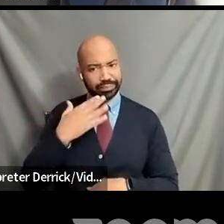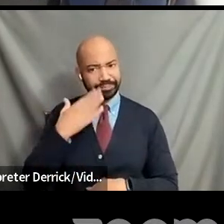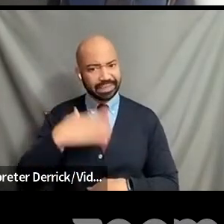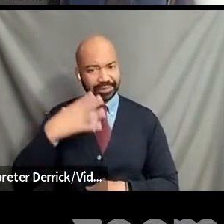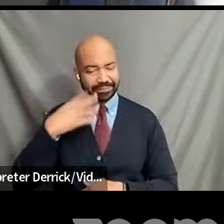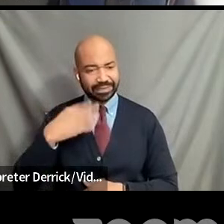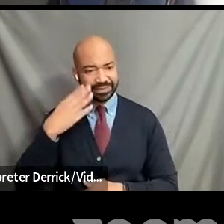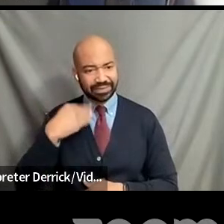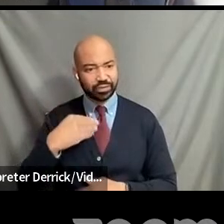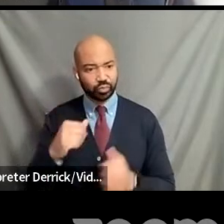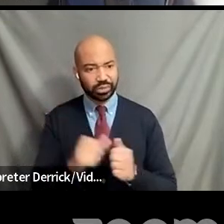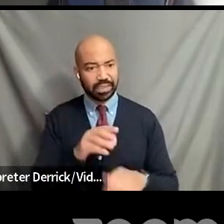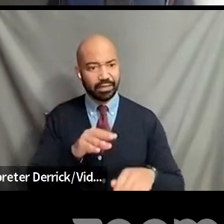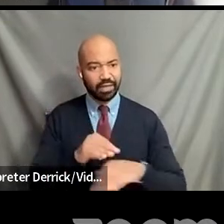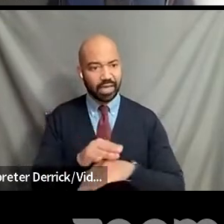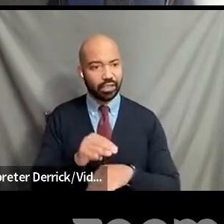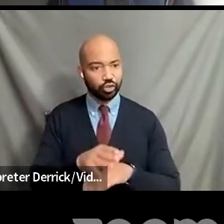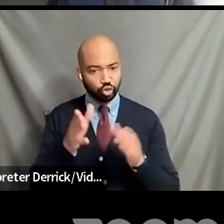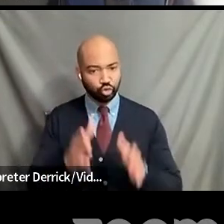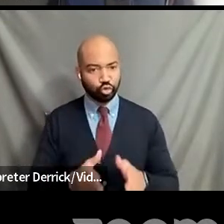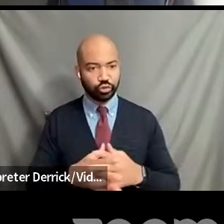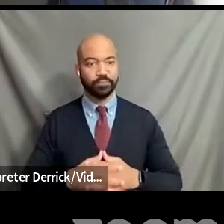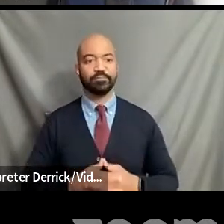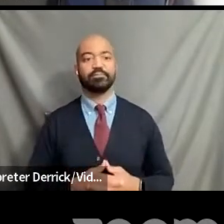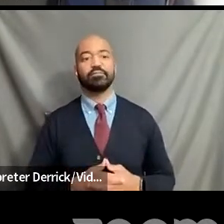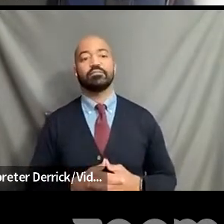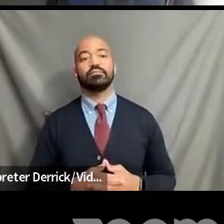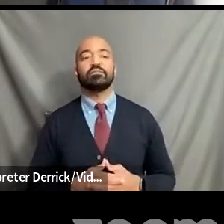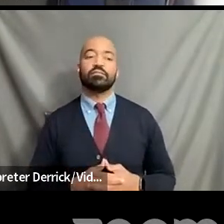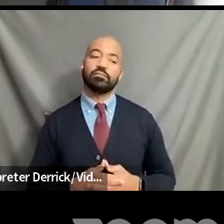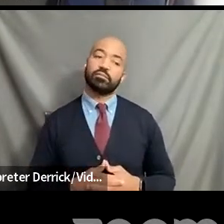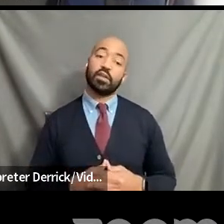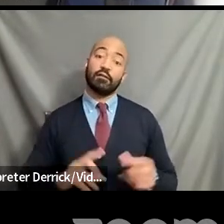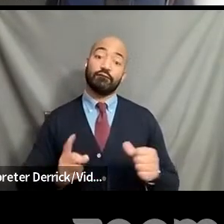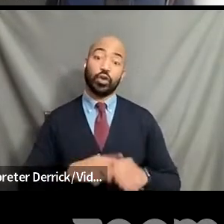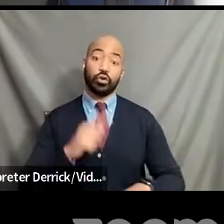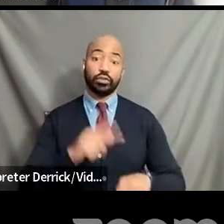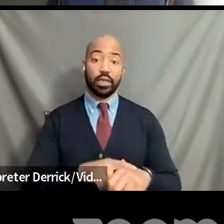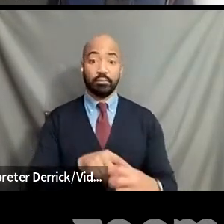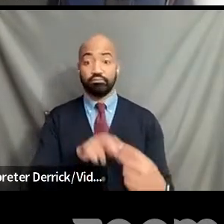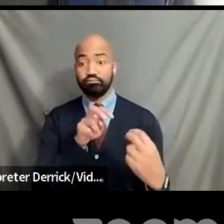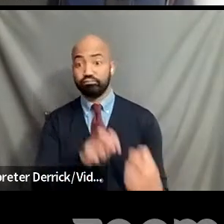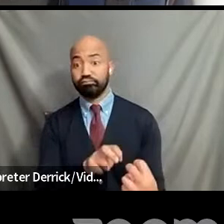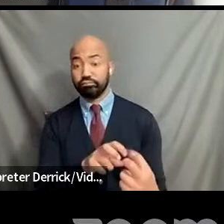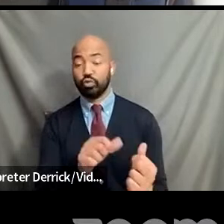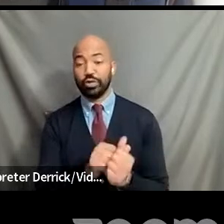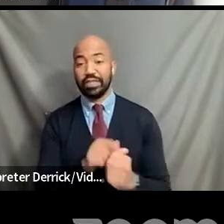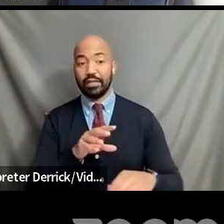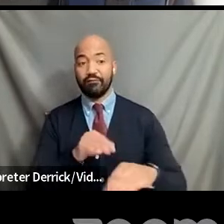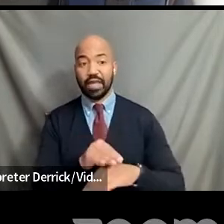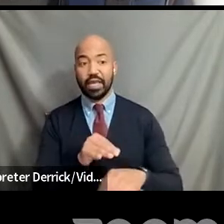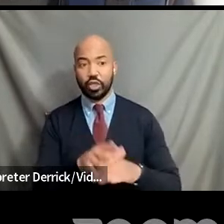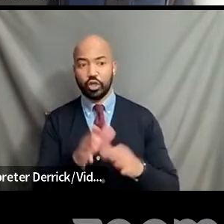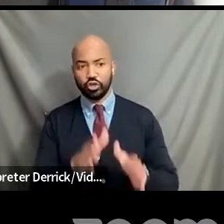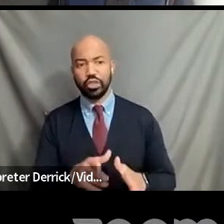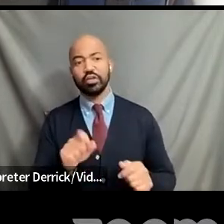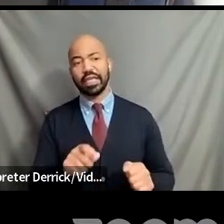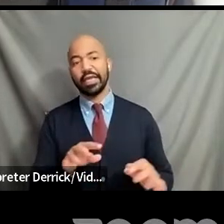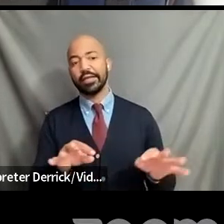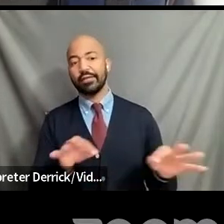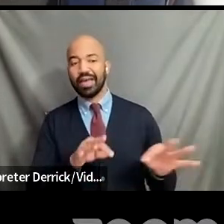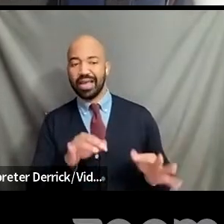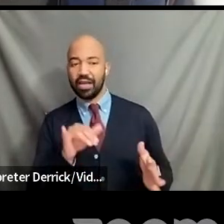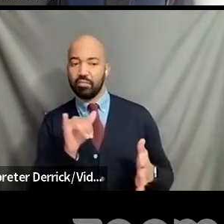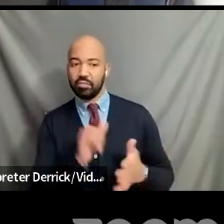occasions. But when you sit down with your advisor the first time or the first couple of weeks, you can define that relationship like, hey, here's what